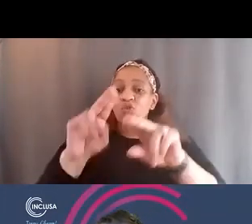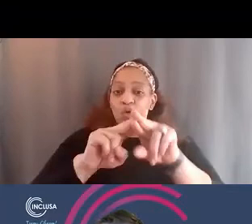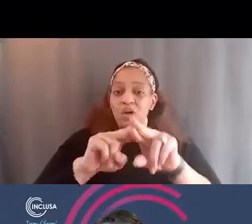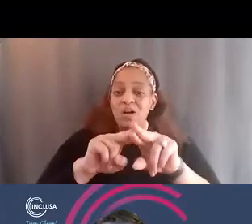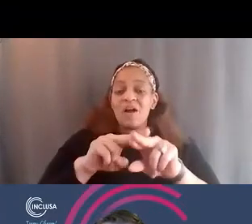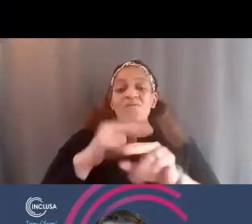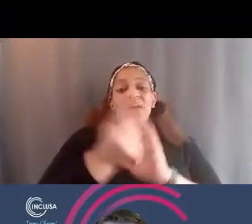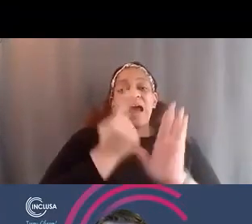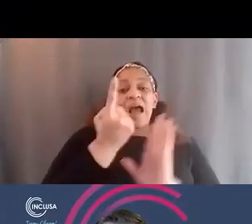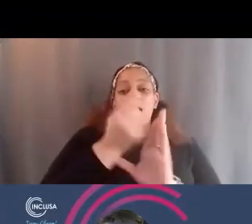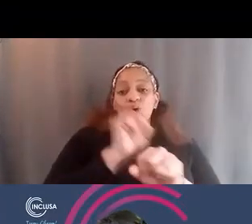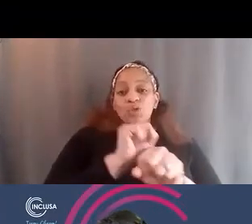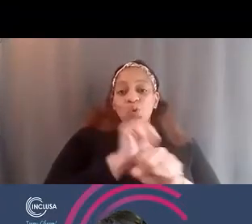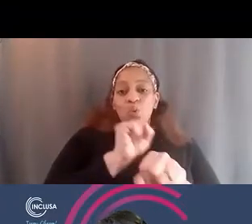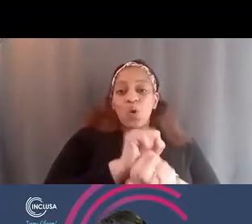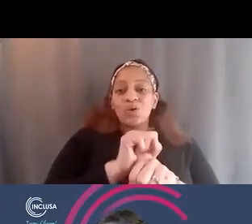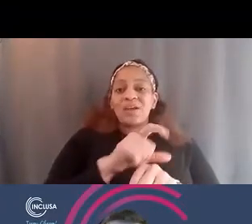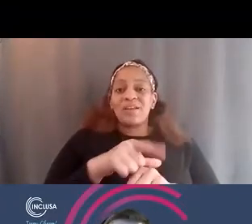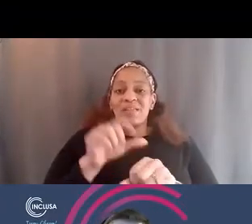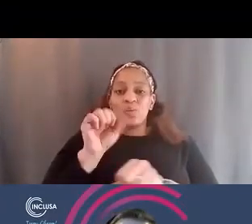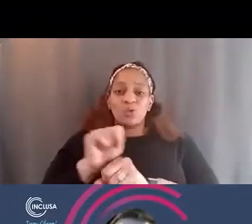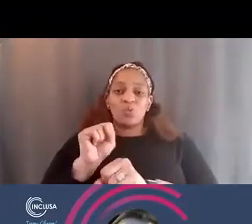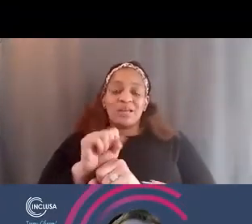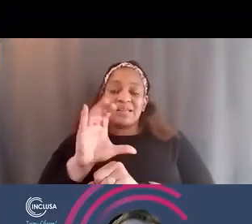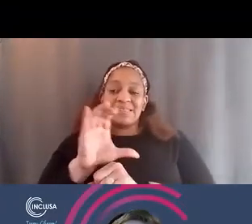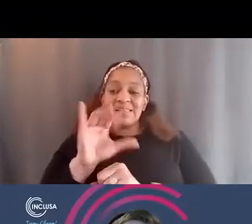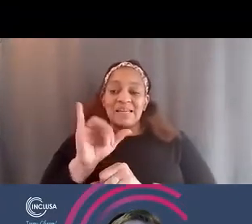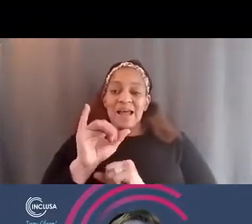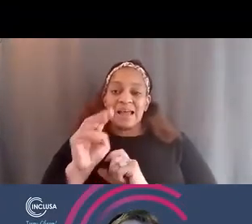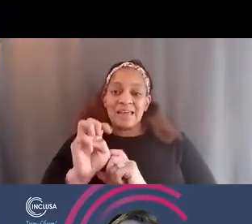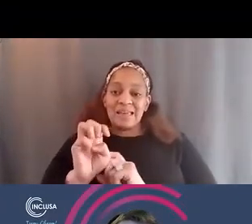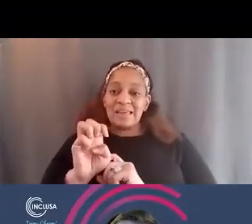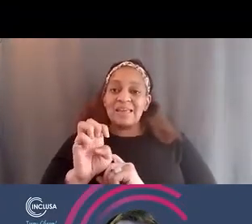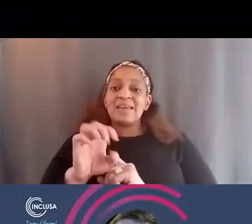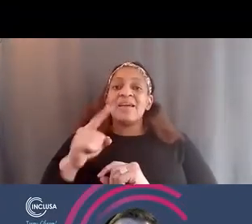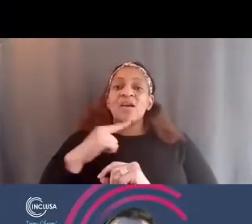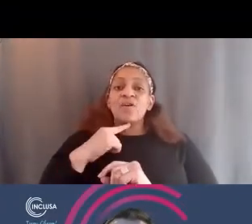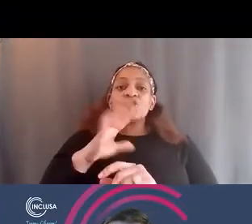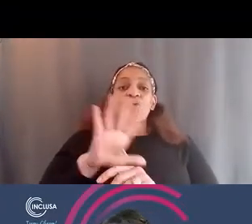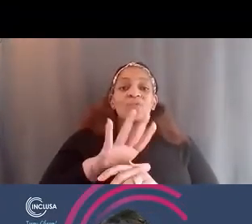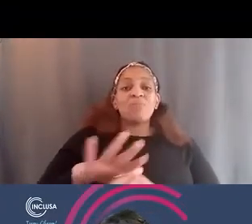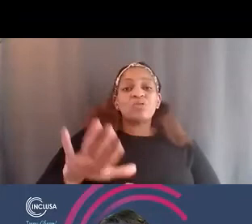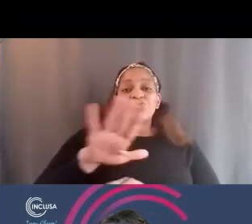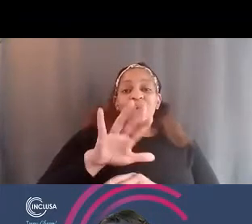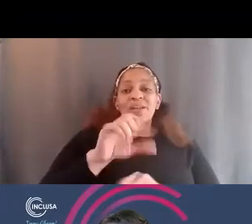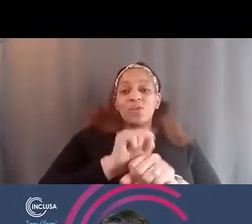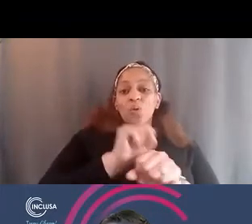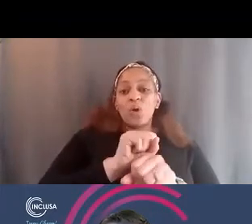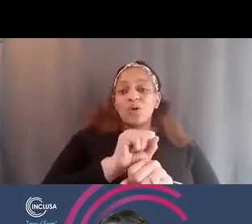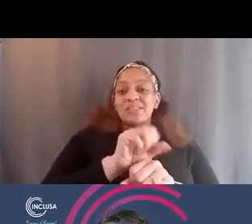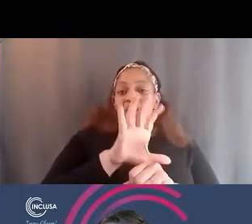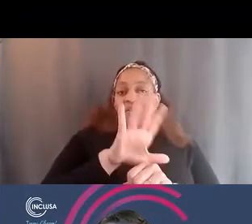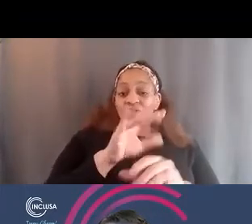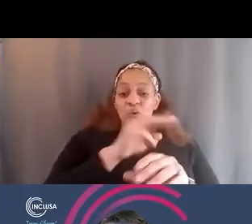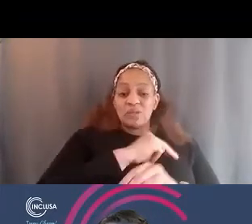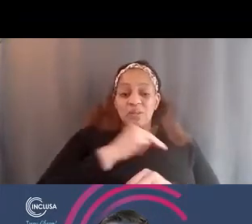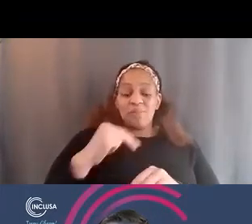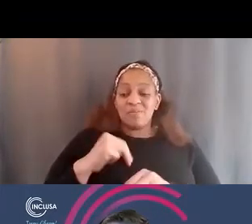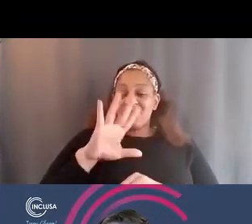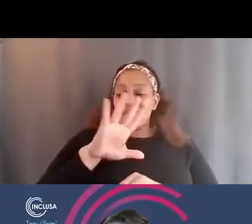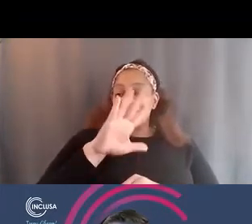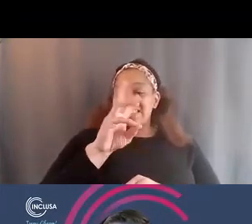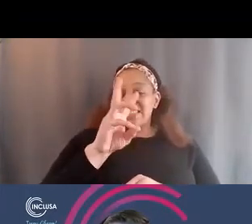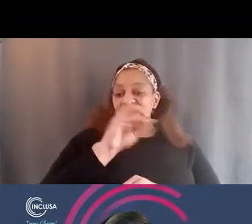by members working in CIE, and a 56% increase in the average hours worked per month for members in competitive